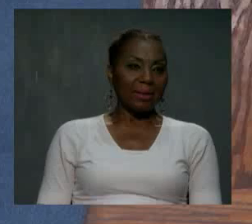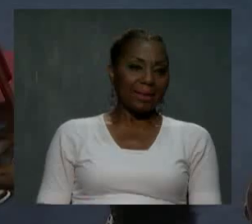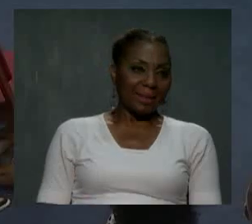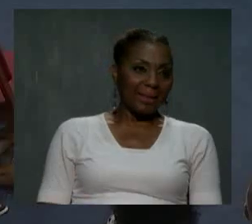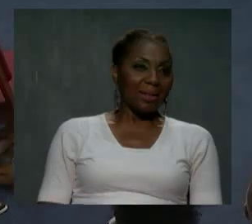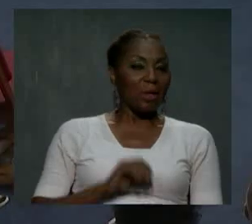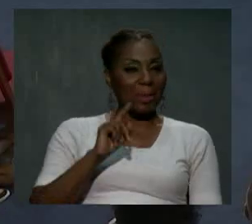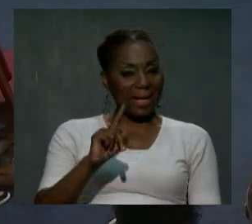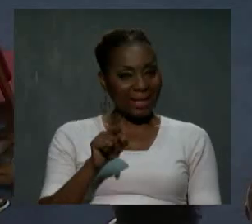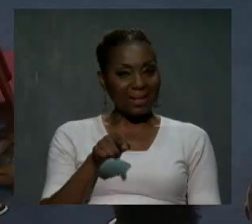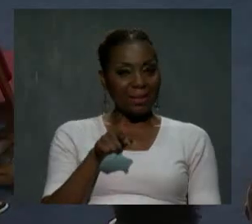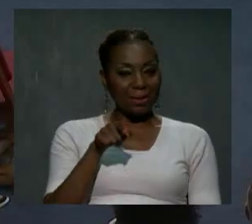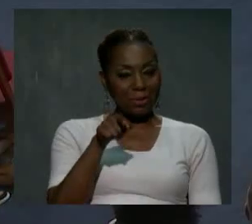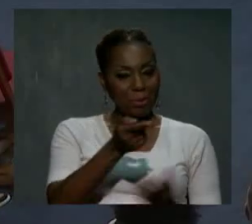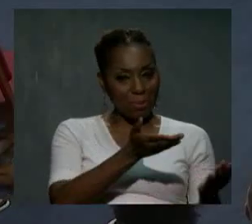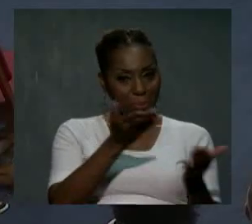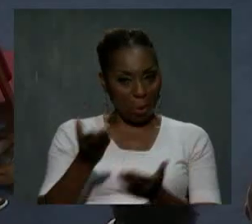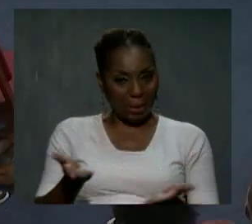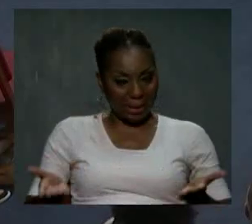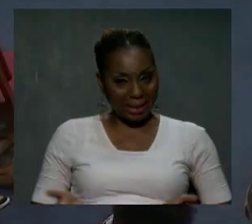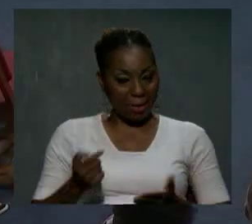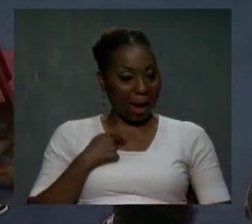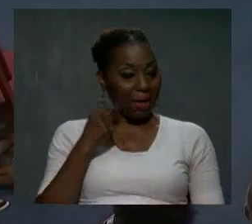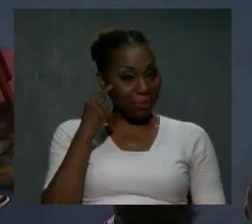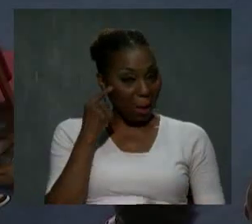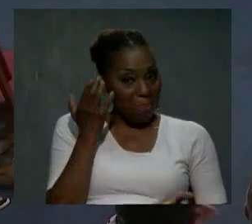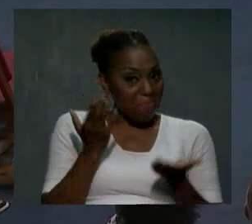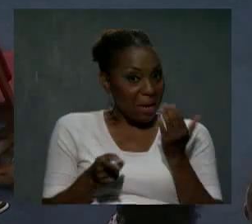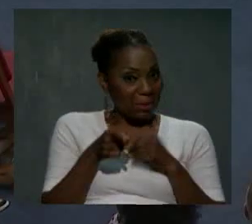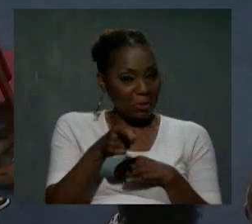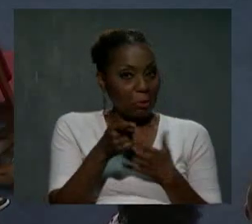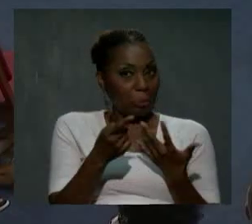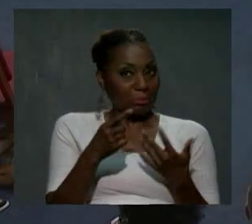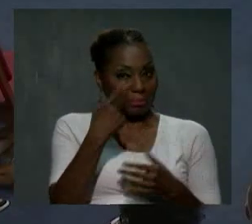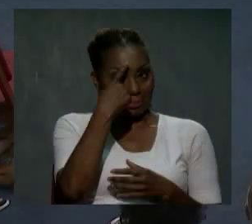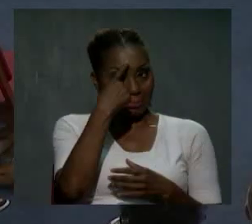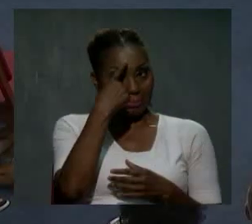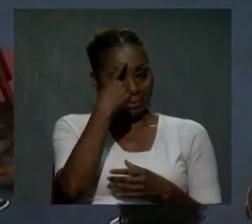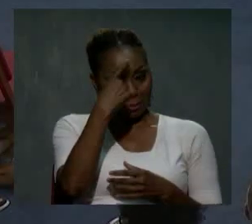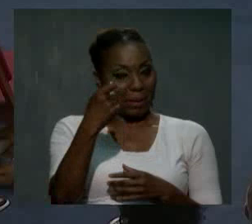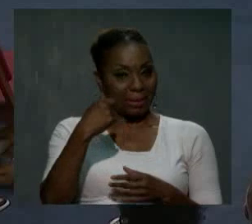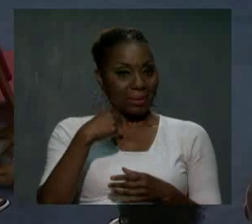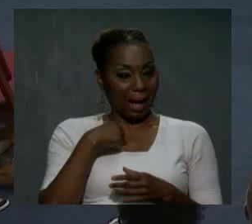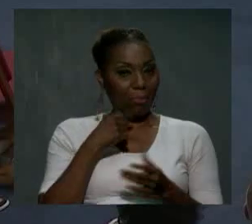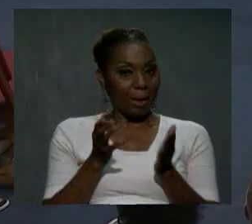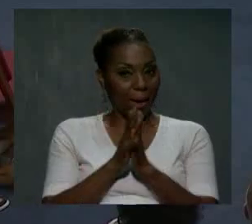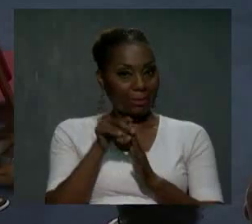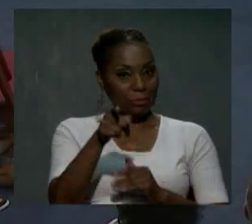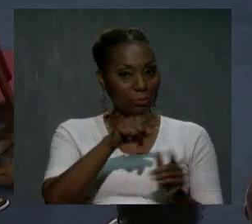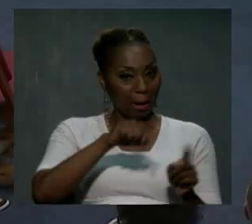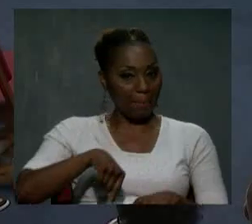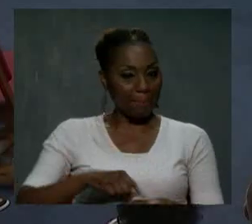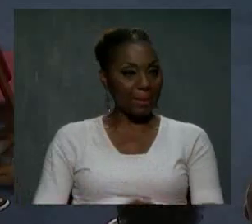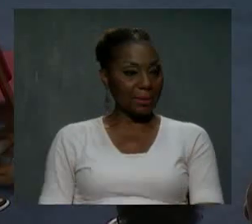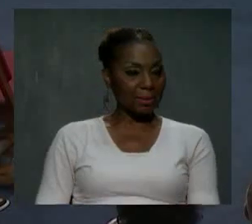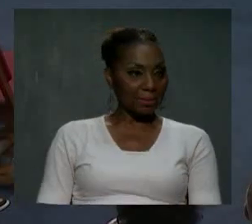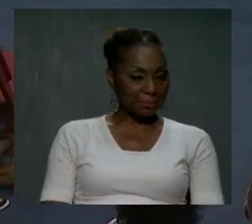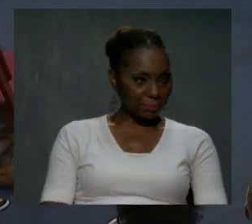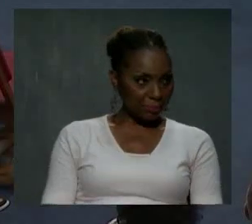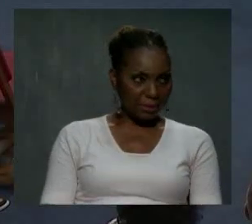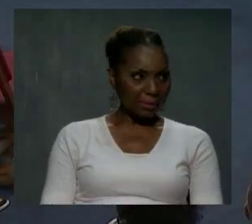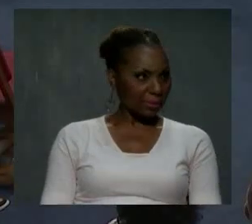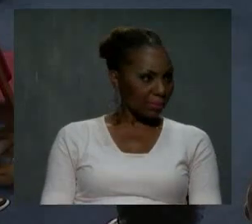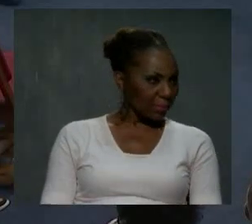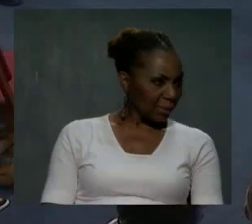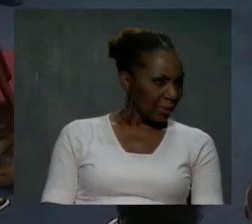You toted it up here, so I figure you might have had a pretty good idea. I might ask you to do this. All right. This is the design for the mural we're making. It's going to